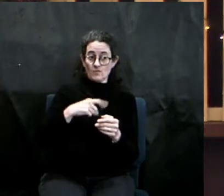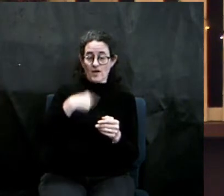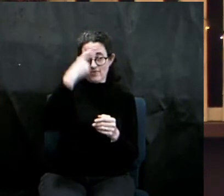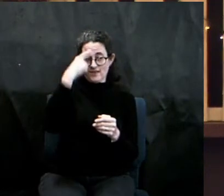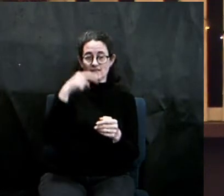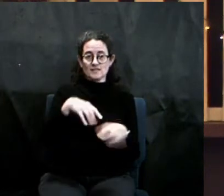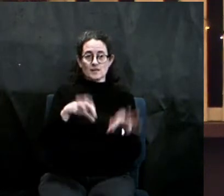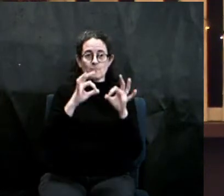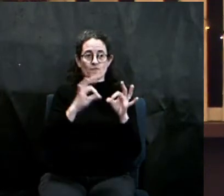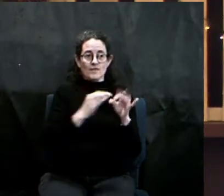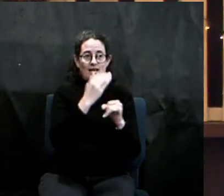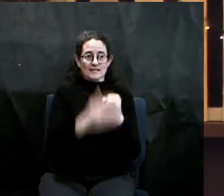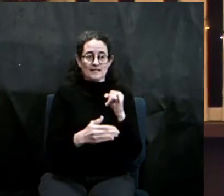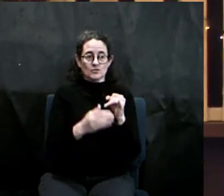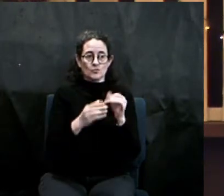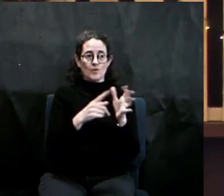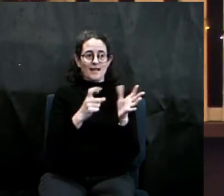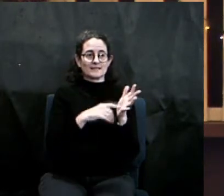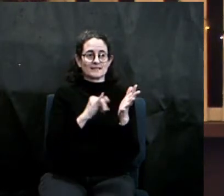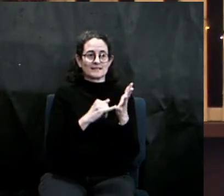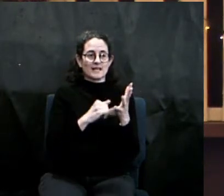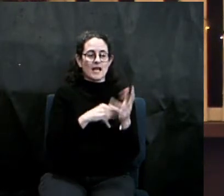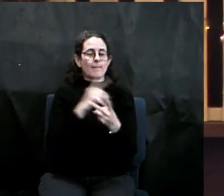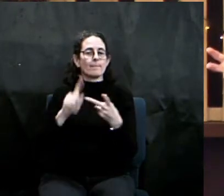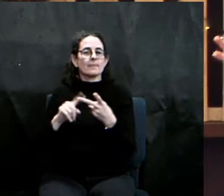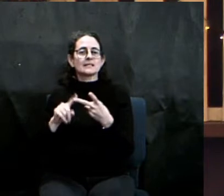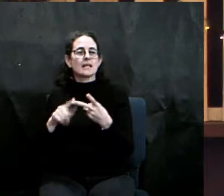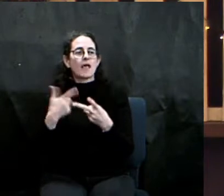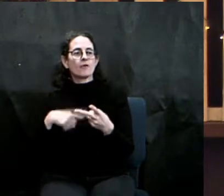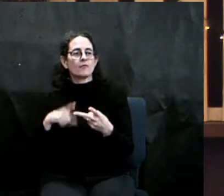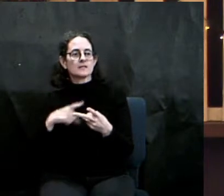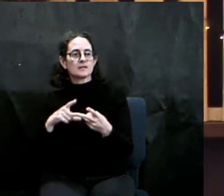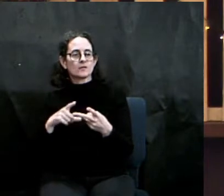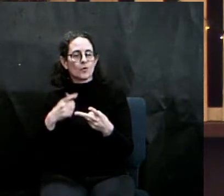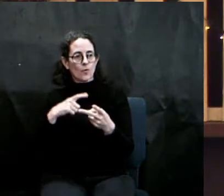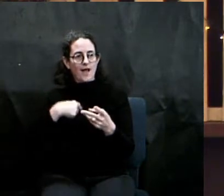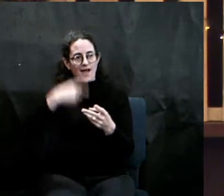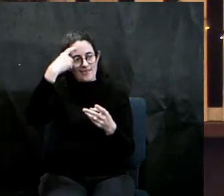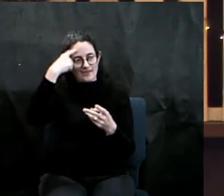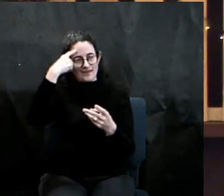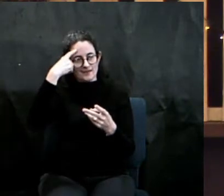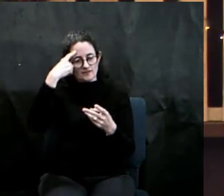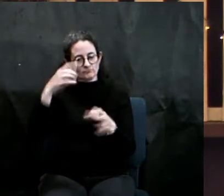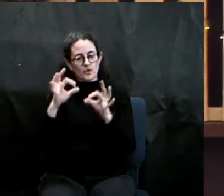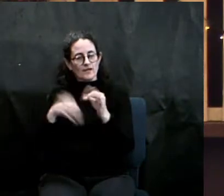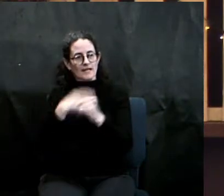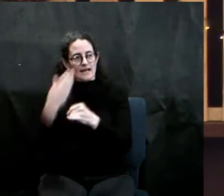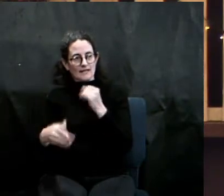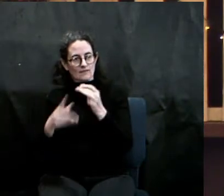Acts. But there's a second reason too. And that is because this final episode concludes the book of